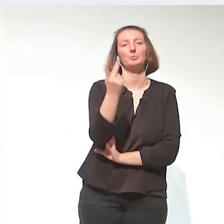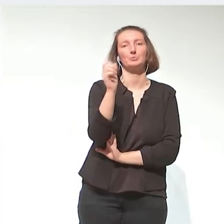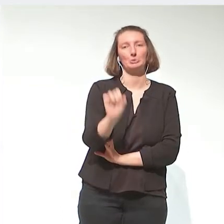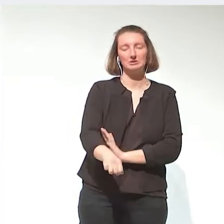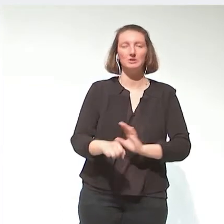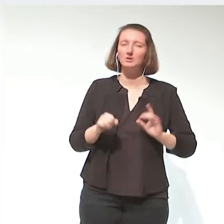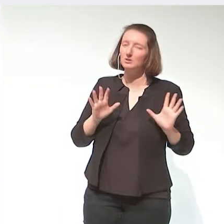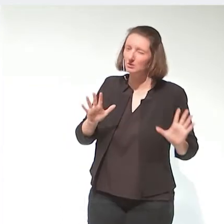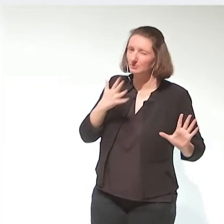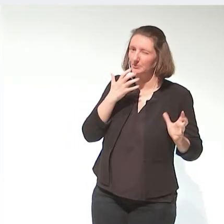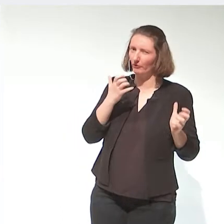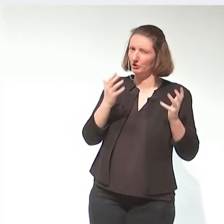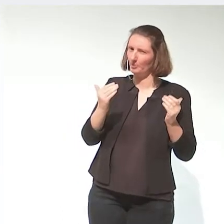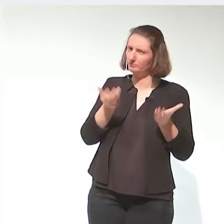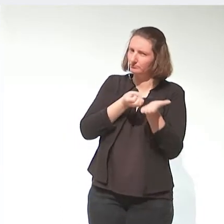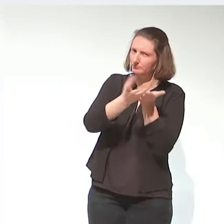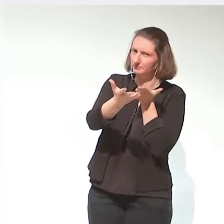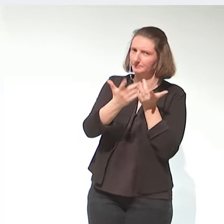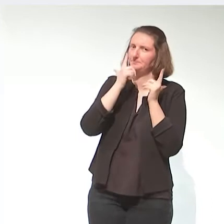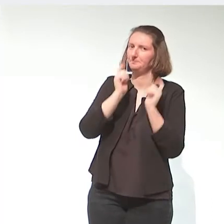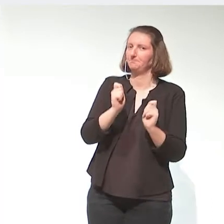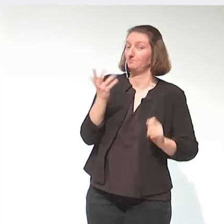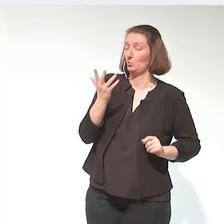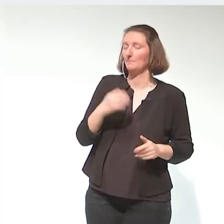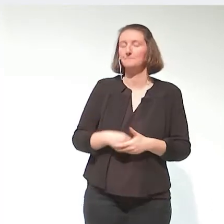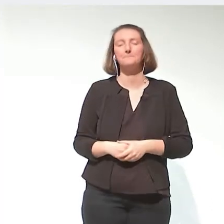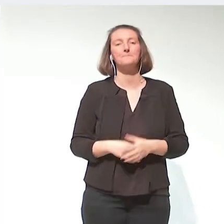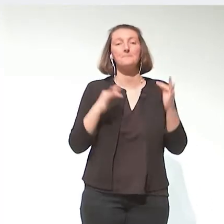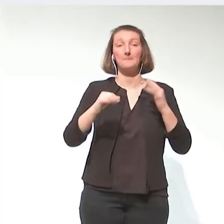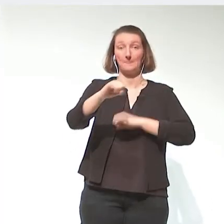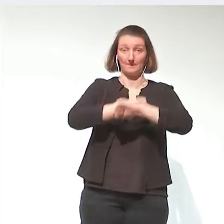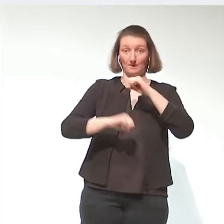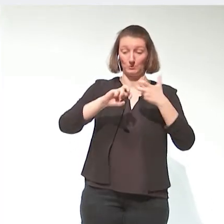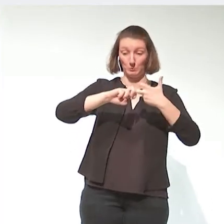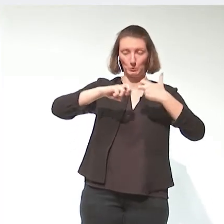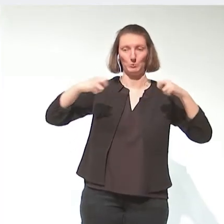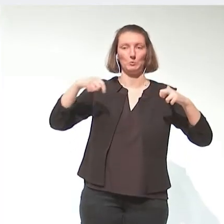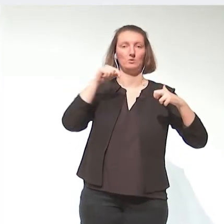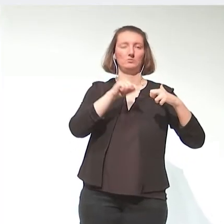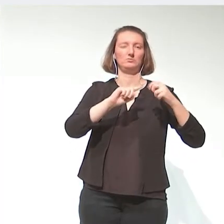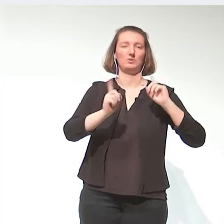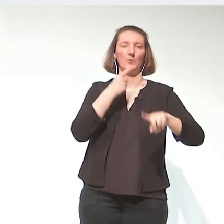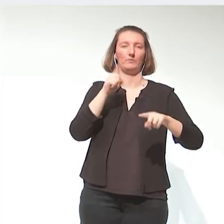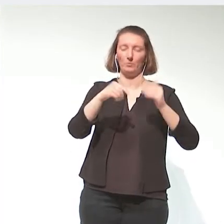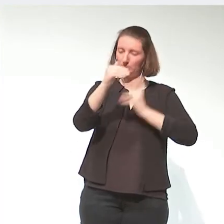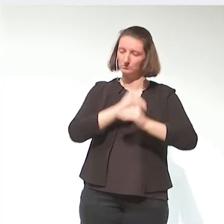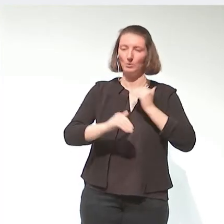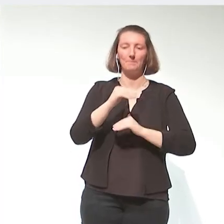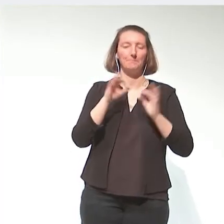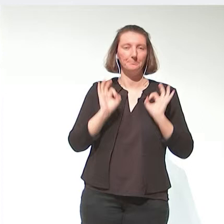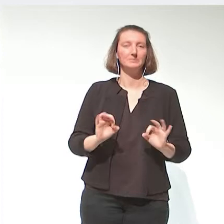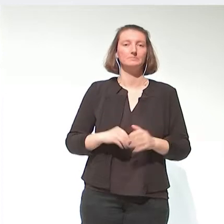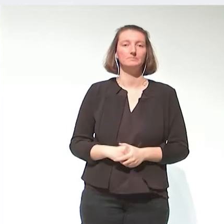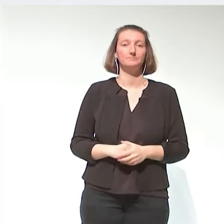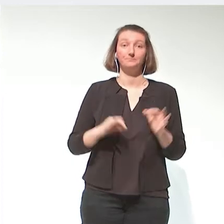is that the long-term plan is really important, and Estonia has the Estonia